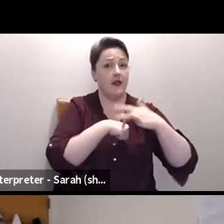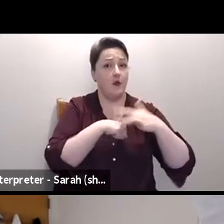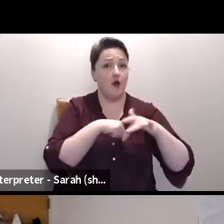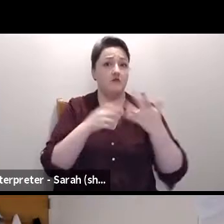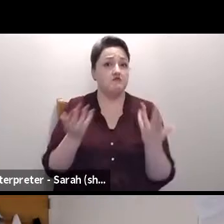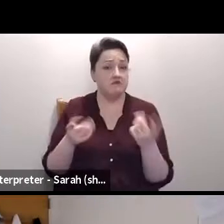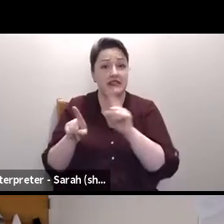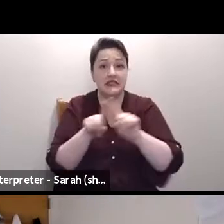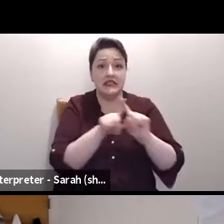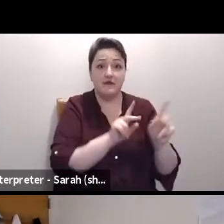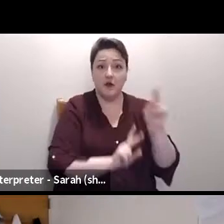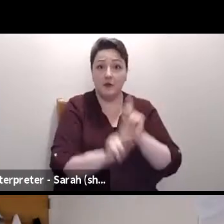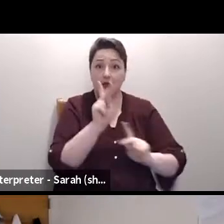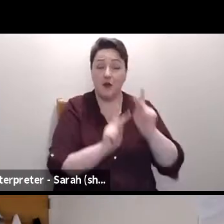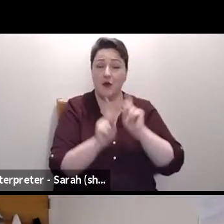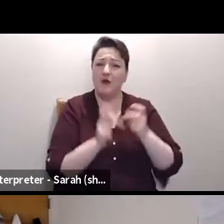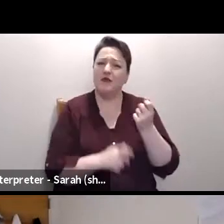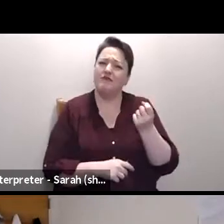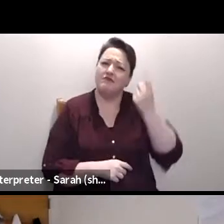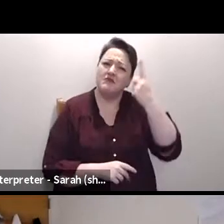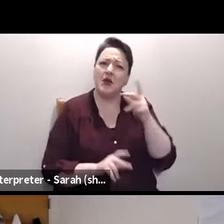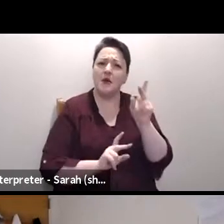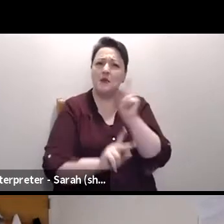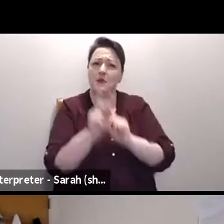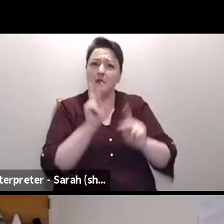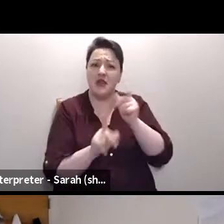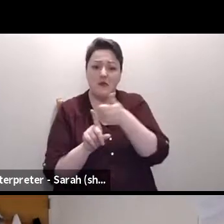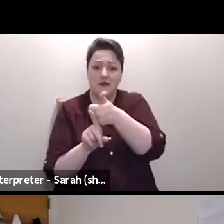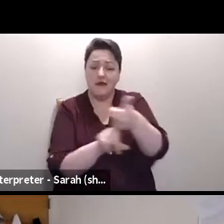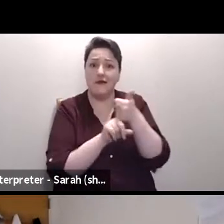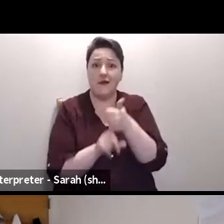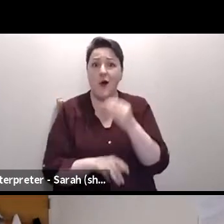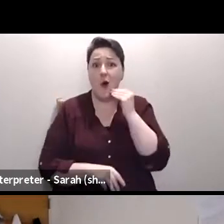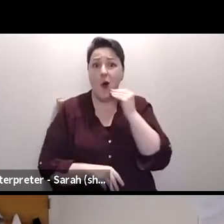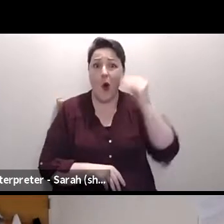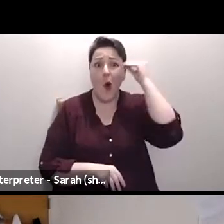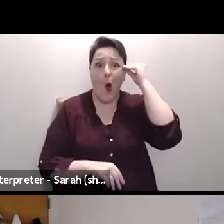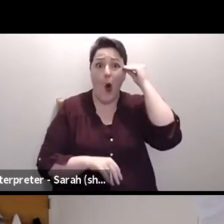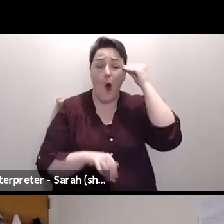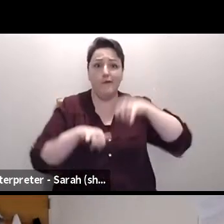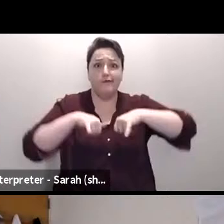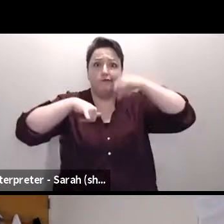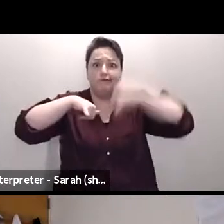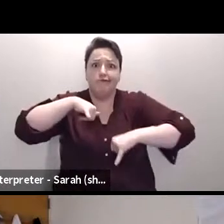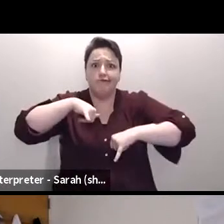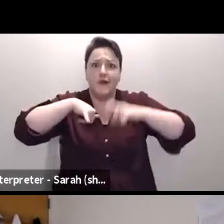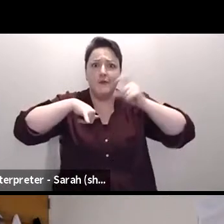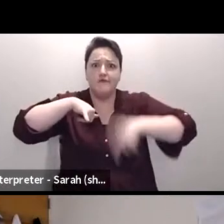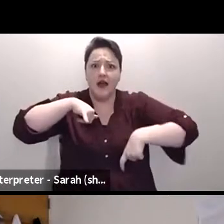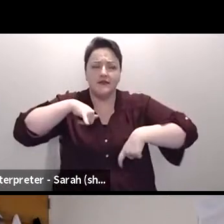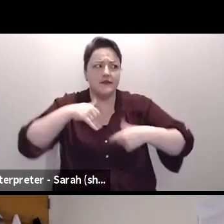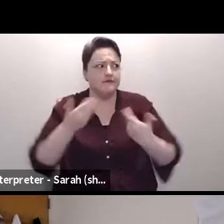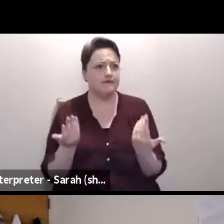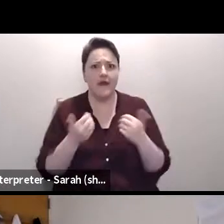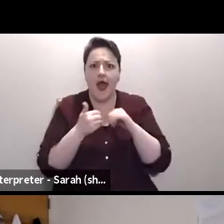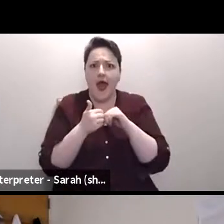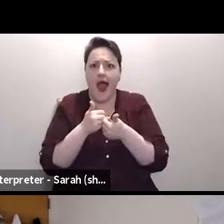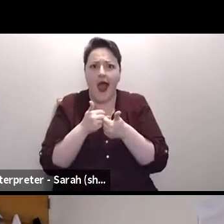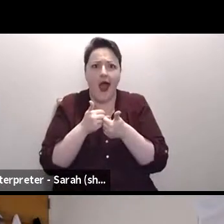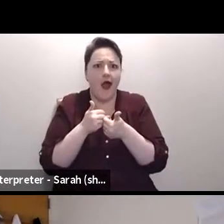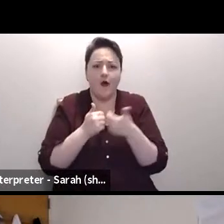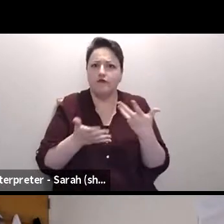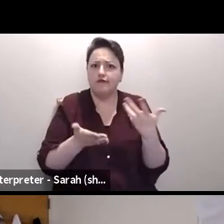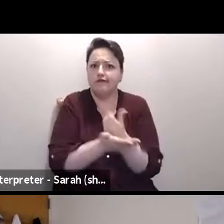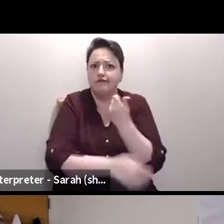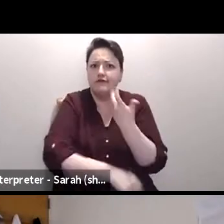those who are homebound, those people who really are sick at home, how can they get a vaccine if they really are at home? And